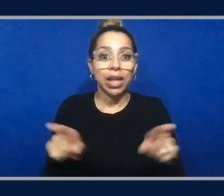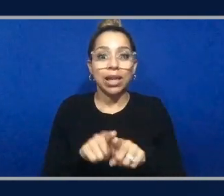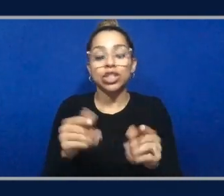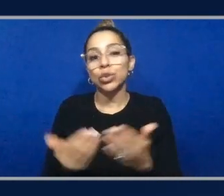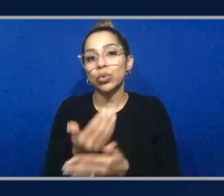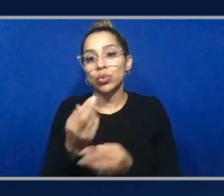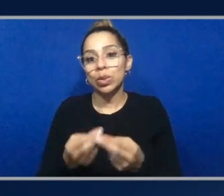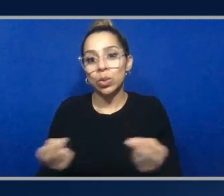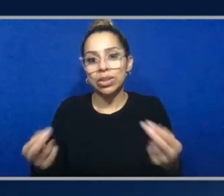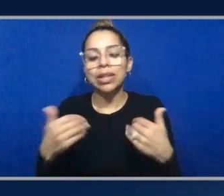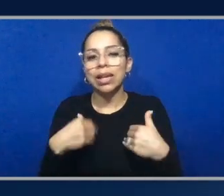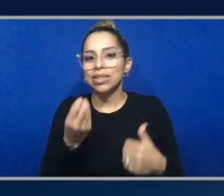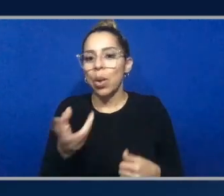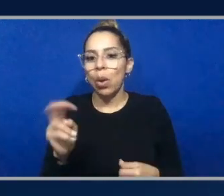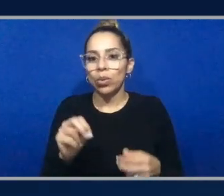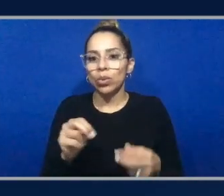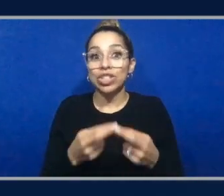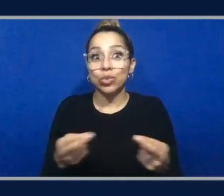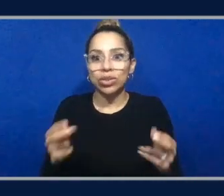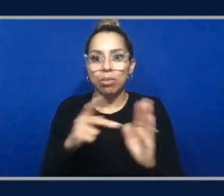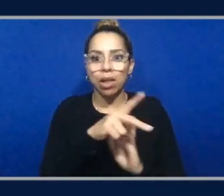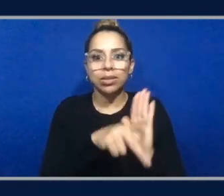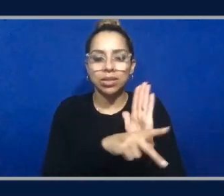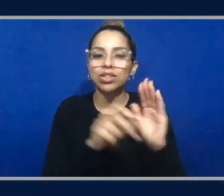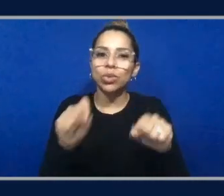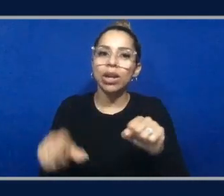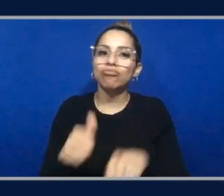policies as well, where you could define permissions.